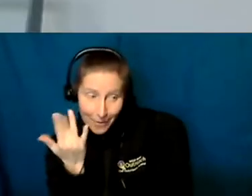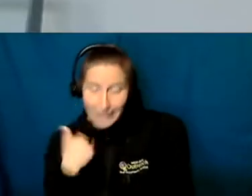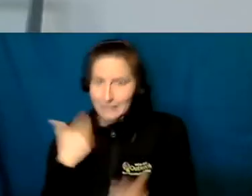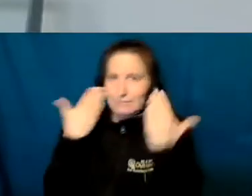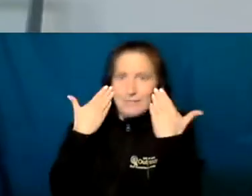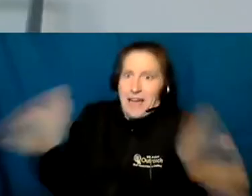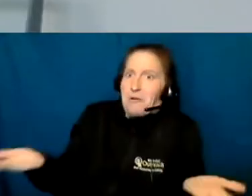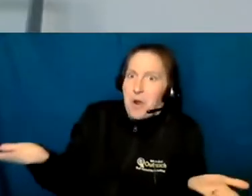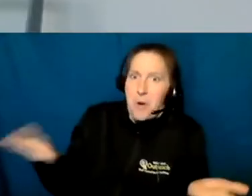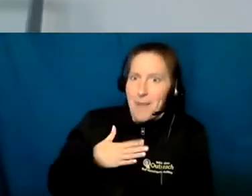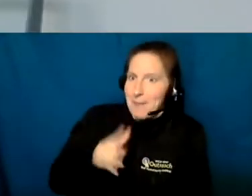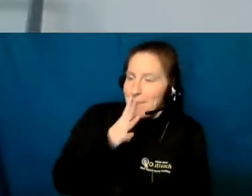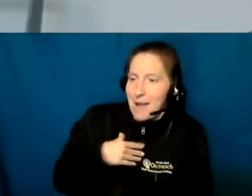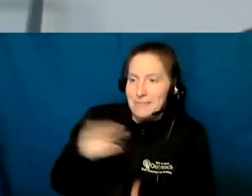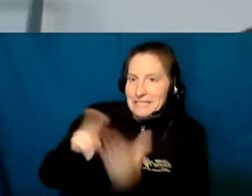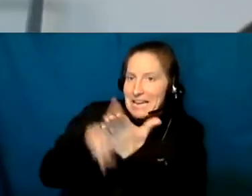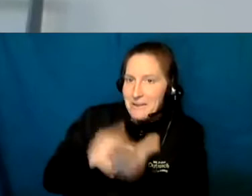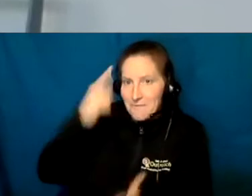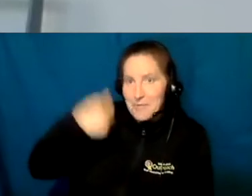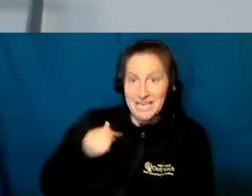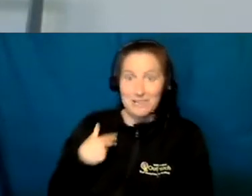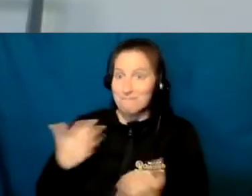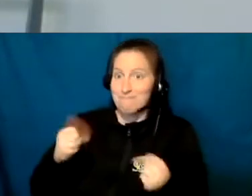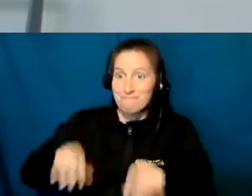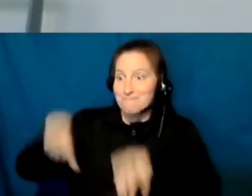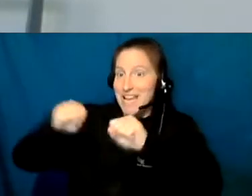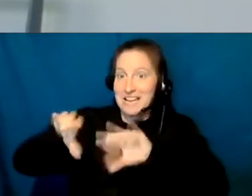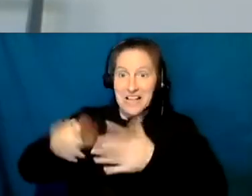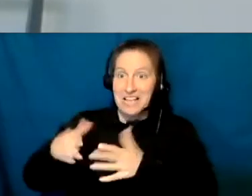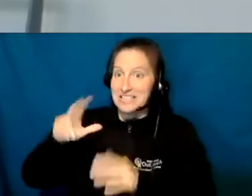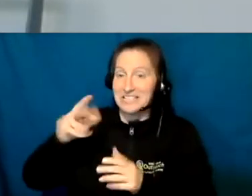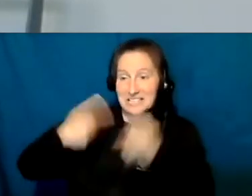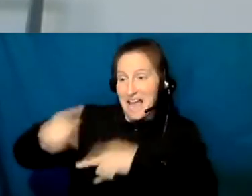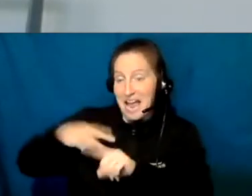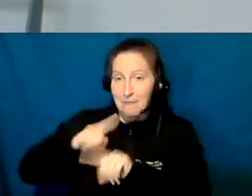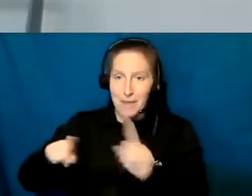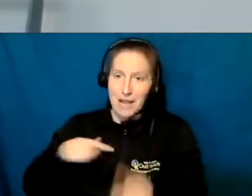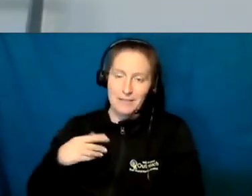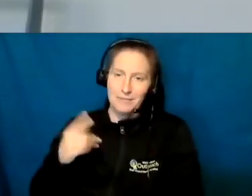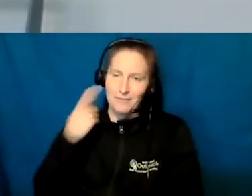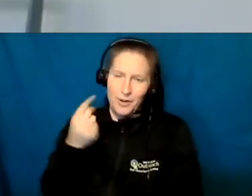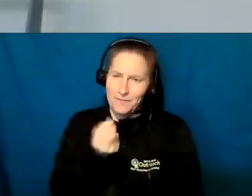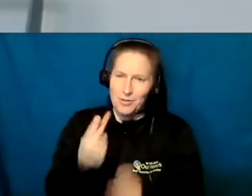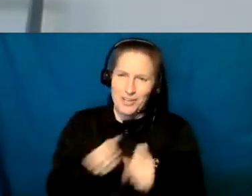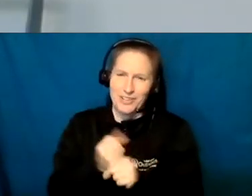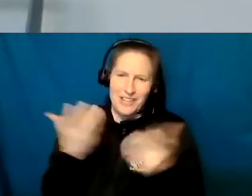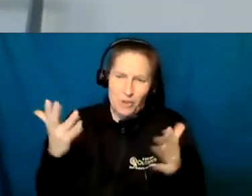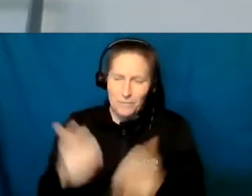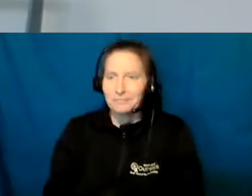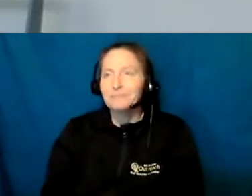mom signed me up. She thought it was super cool. But I only did that for a couple years. And then I